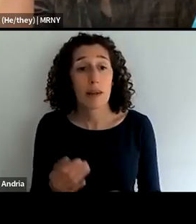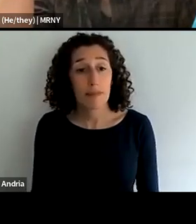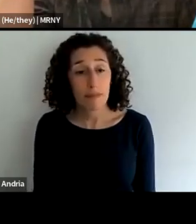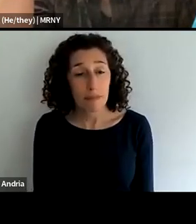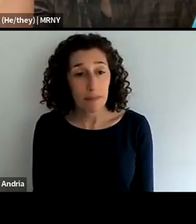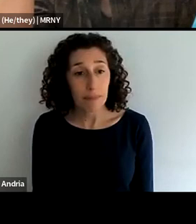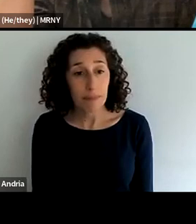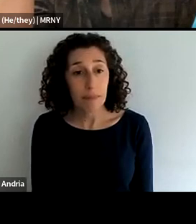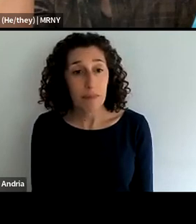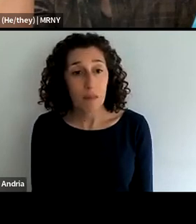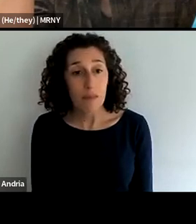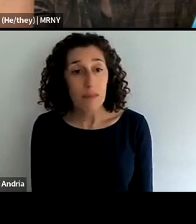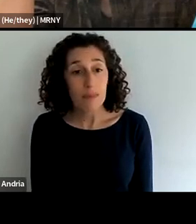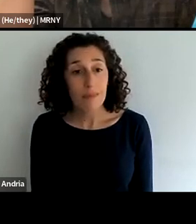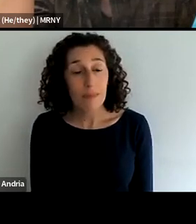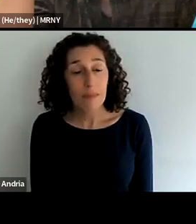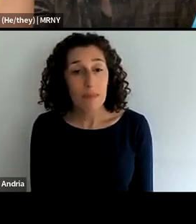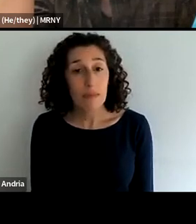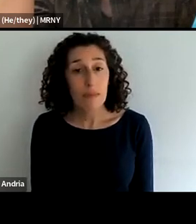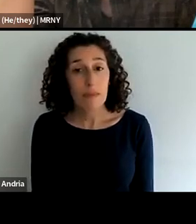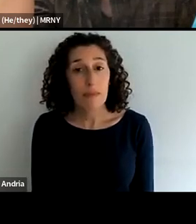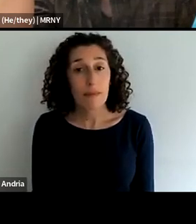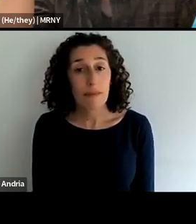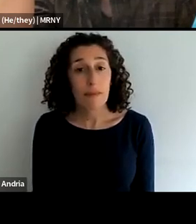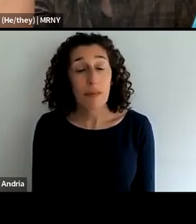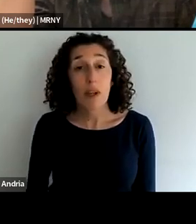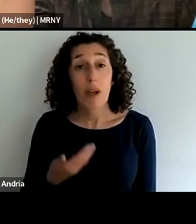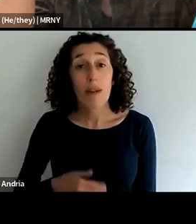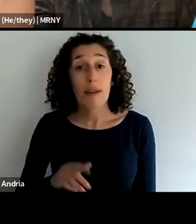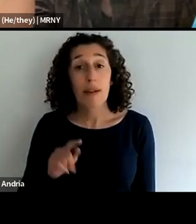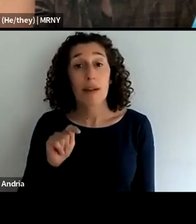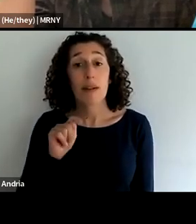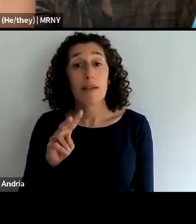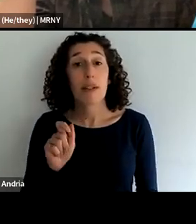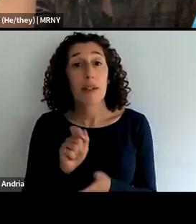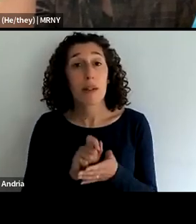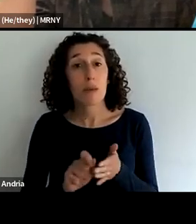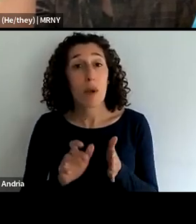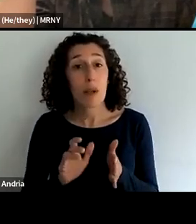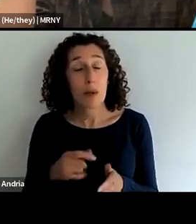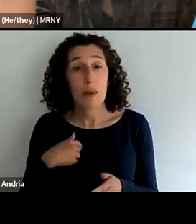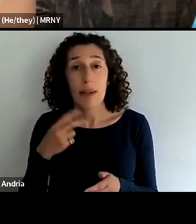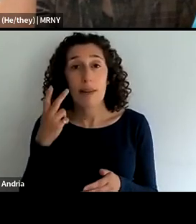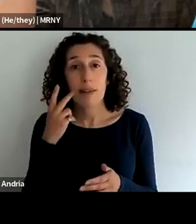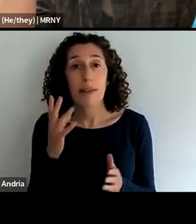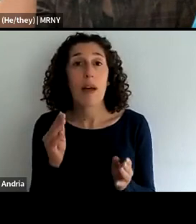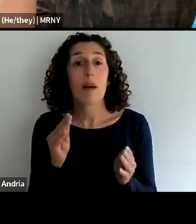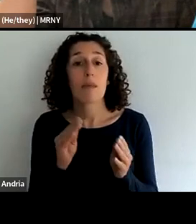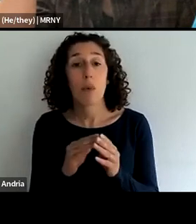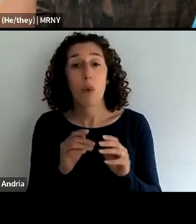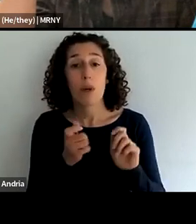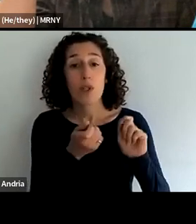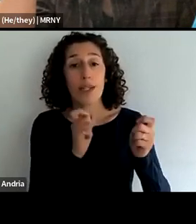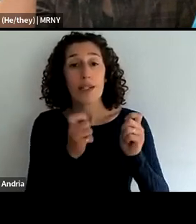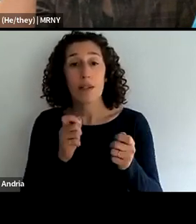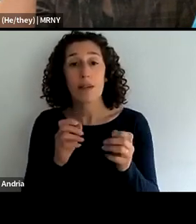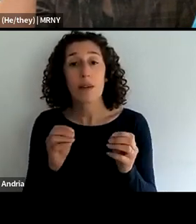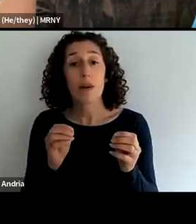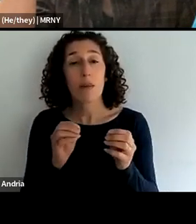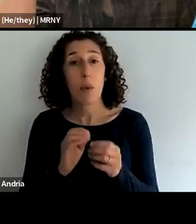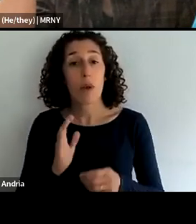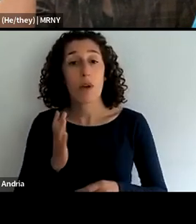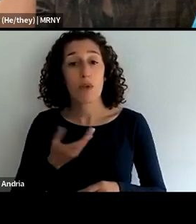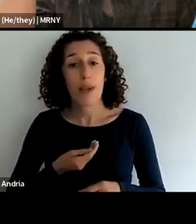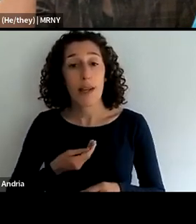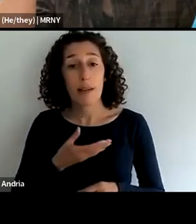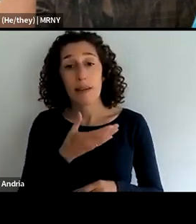just from the perspective of being a TV writer. There's been a lot of changes. There's way more trans and non-binary people who are in the Writers